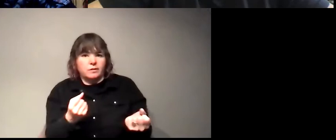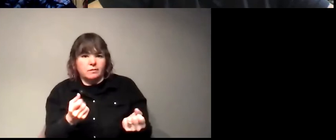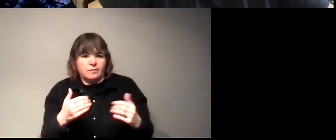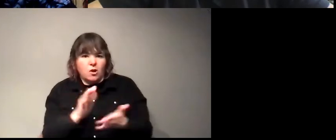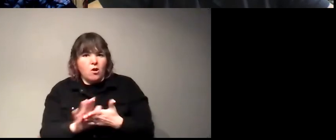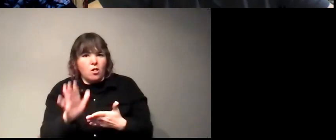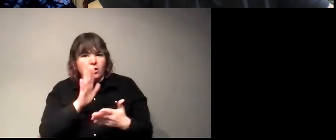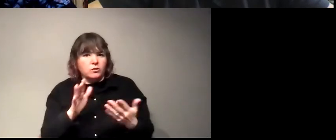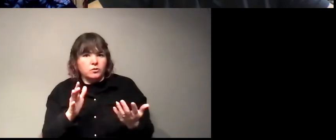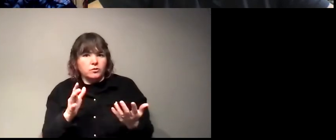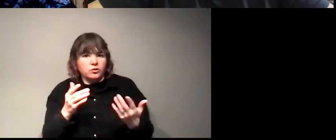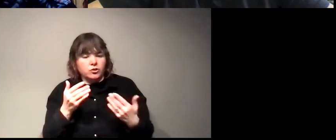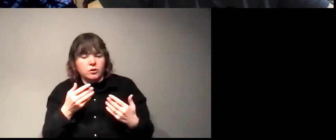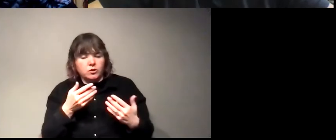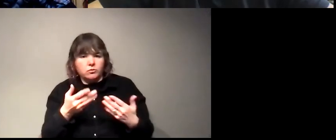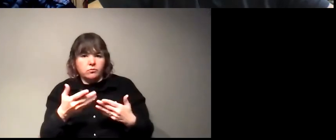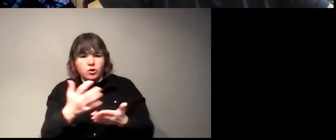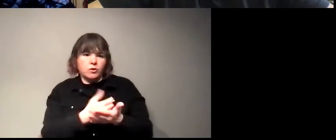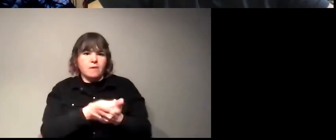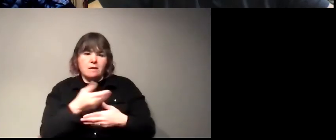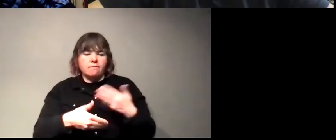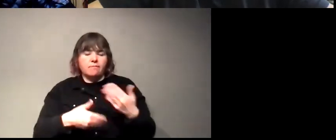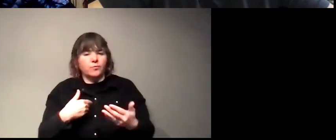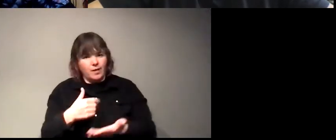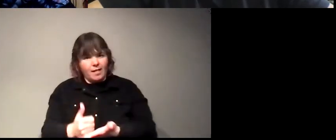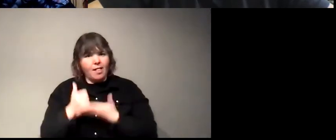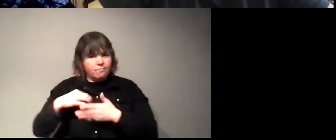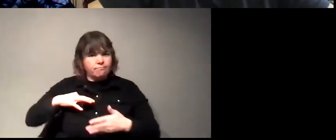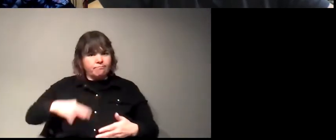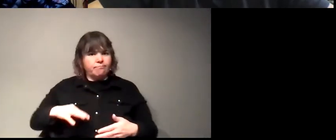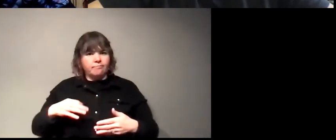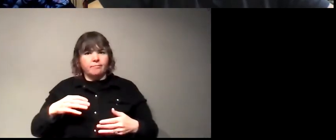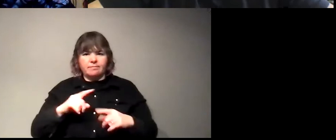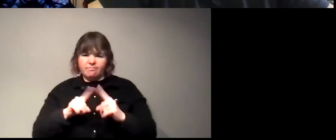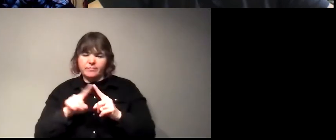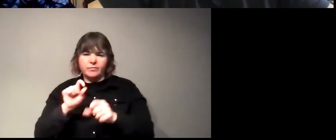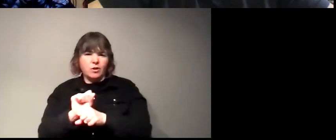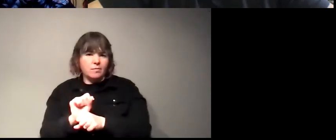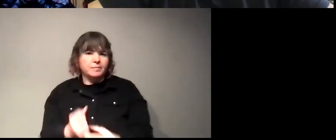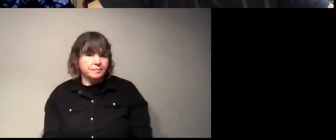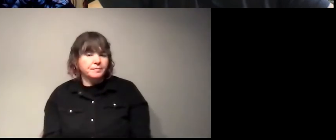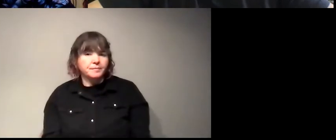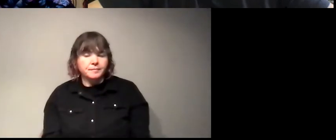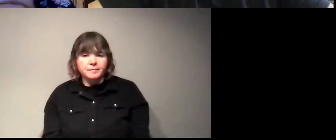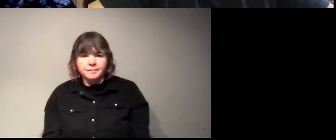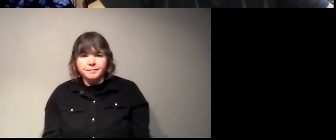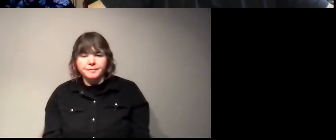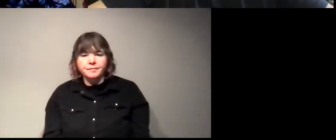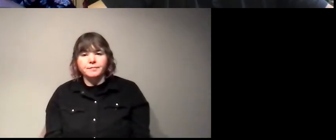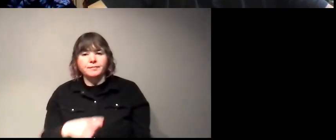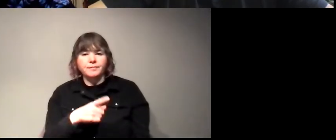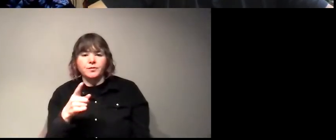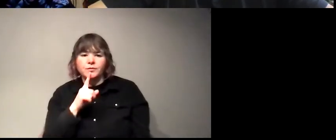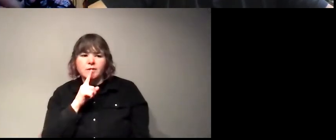in college just to get by. And that actually ended up helping me a lot in a ton of different jobs. So, you have no idea